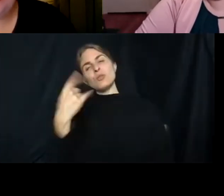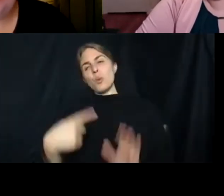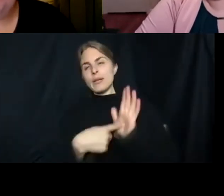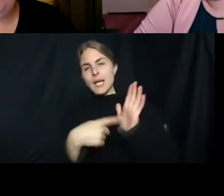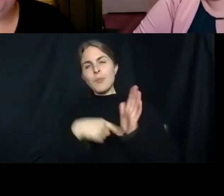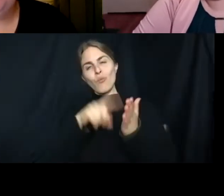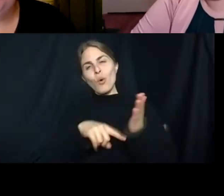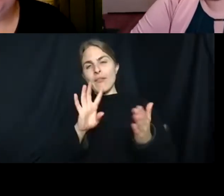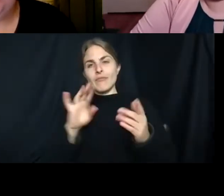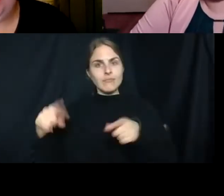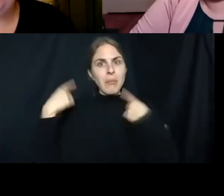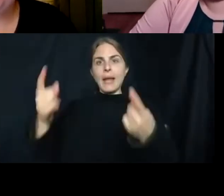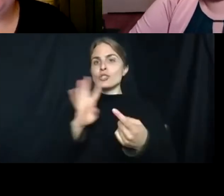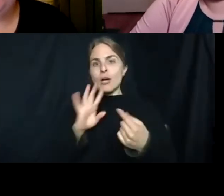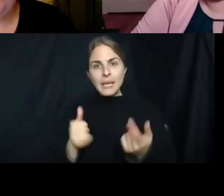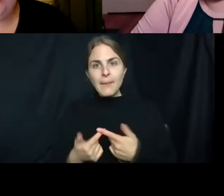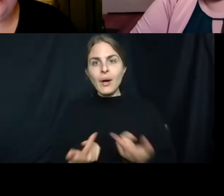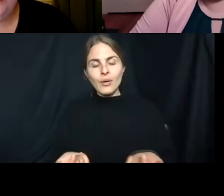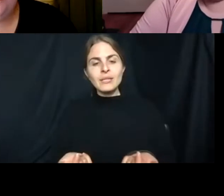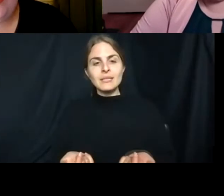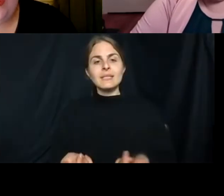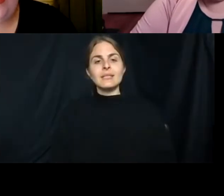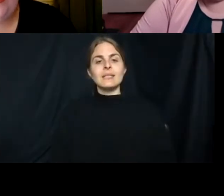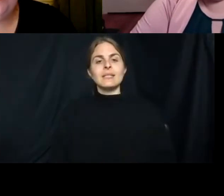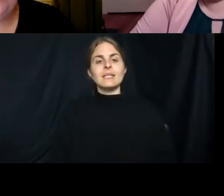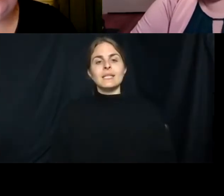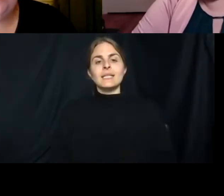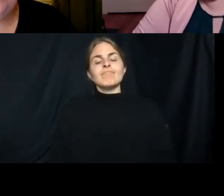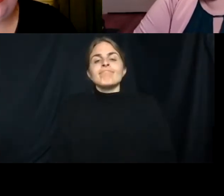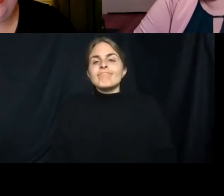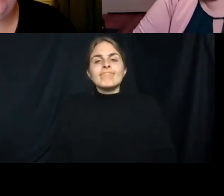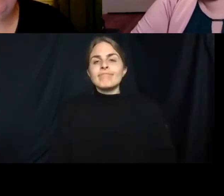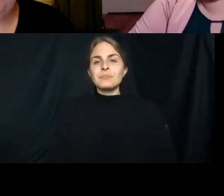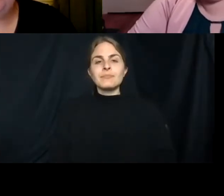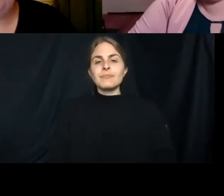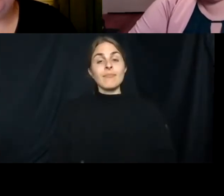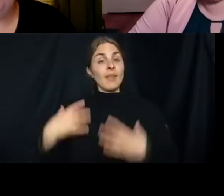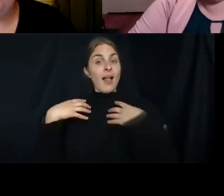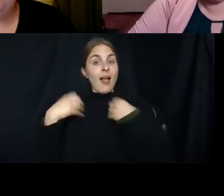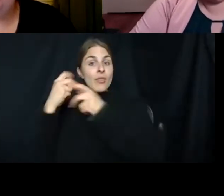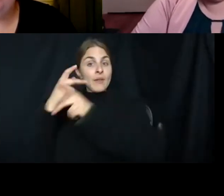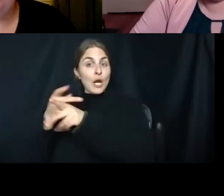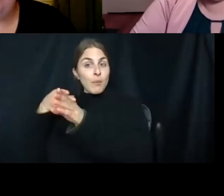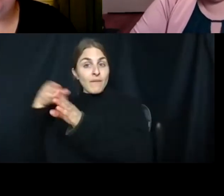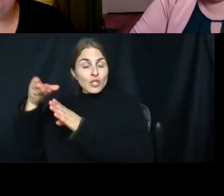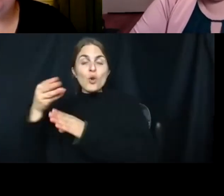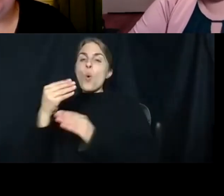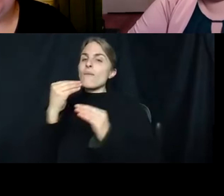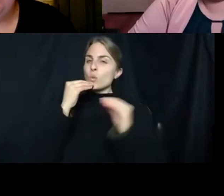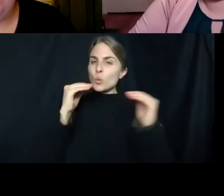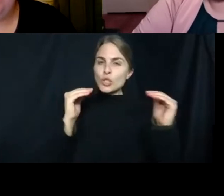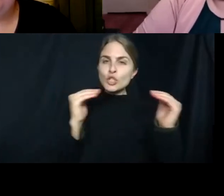I'm talking about. I don't think that healthcare professionals or food justice